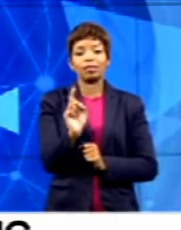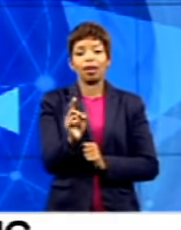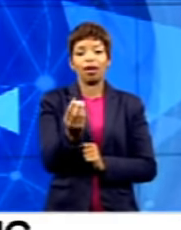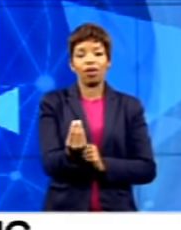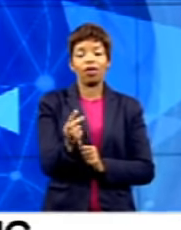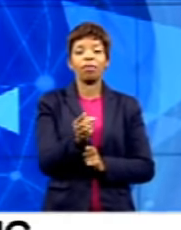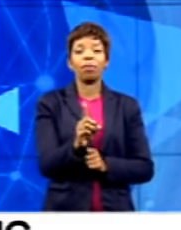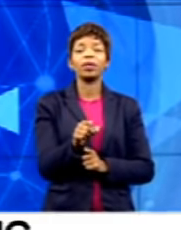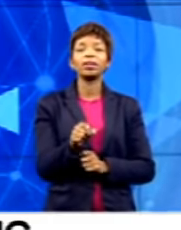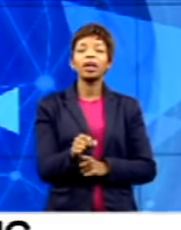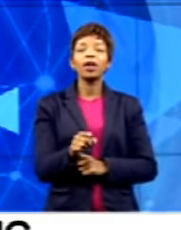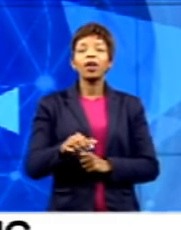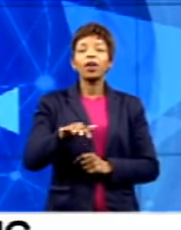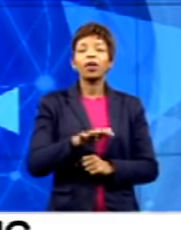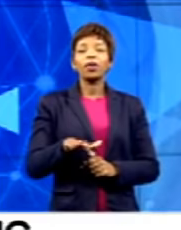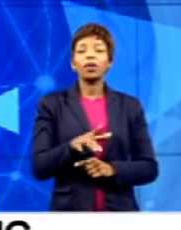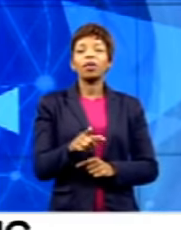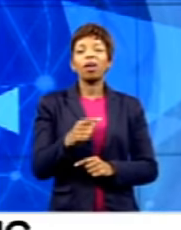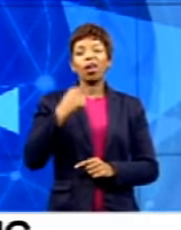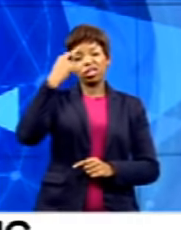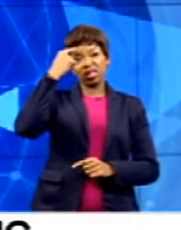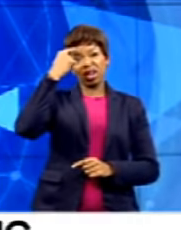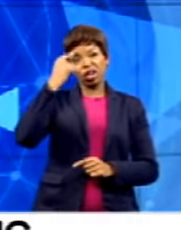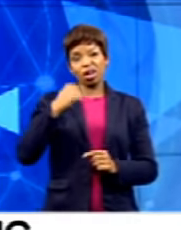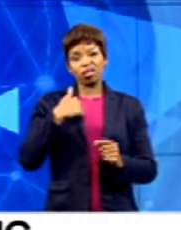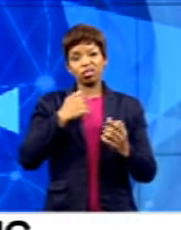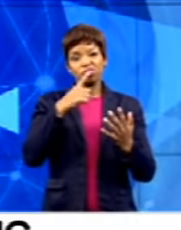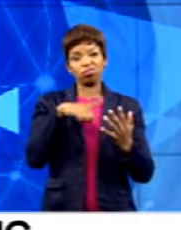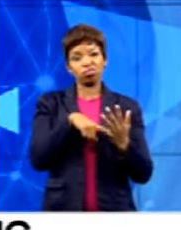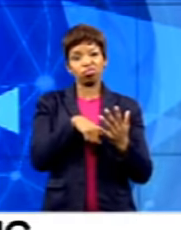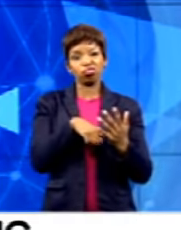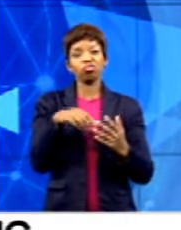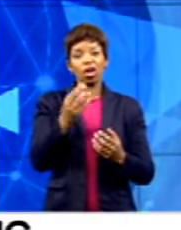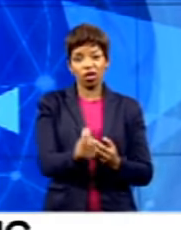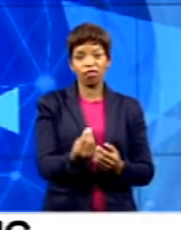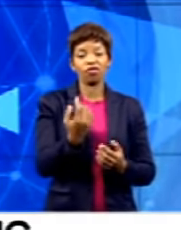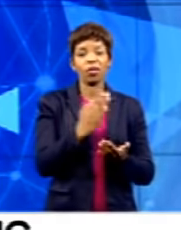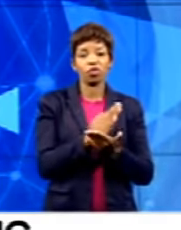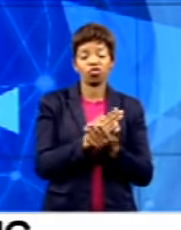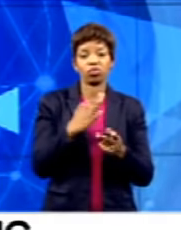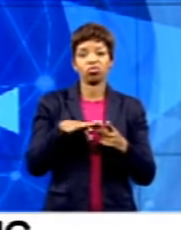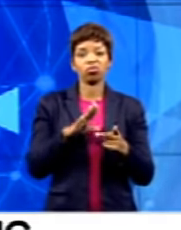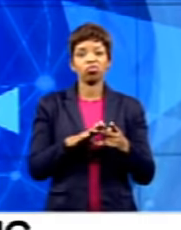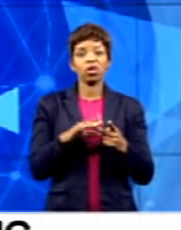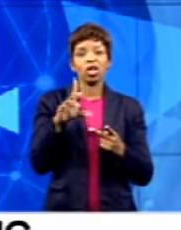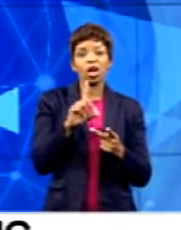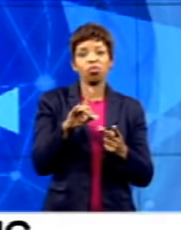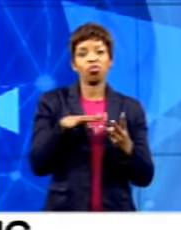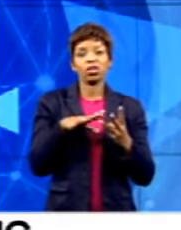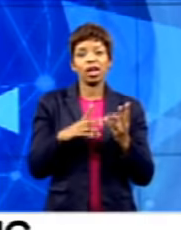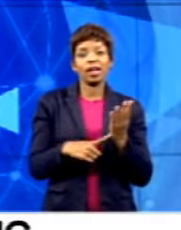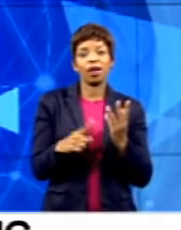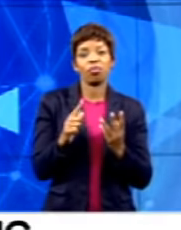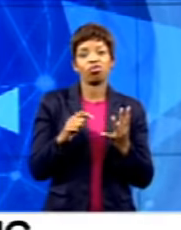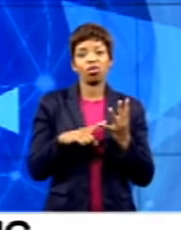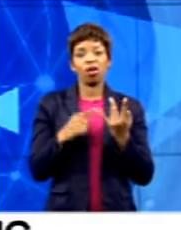from Halfway House and Clinic. That's, of course, I think out in Midrand, Diepsloot, Thabiso. This is, of course, under the city of